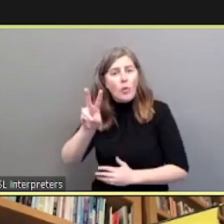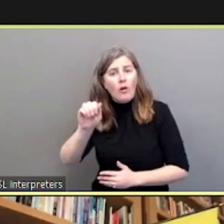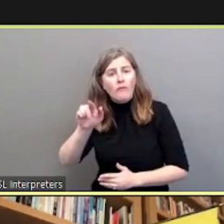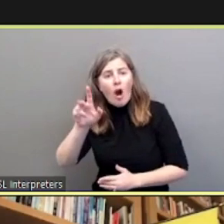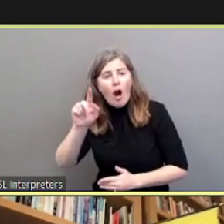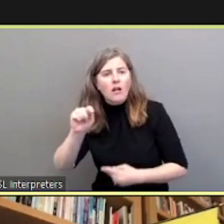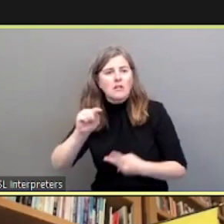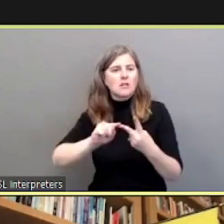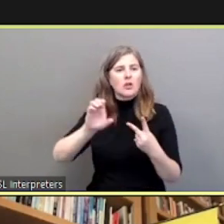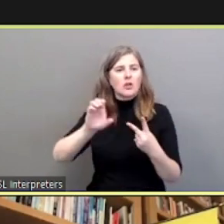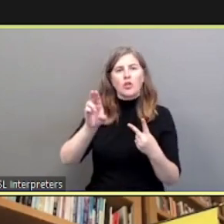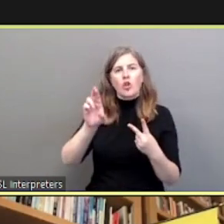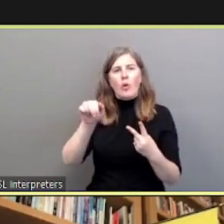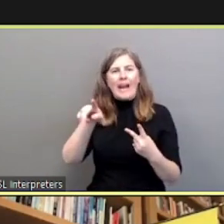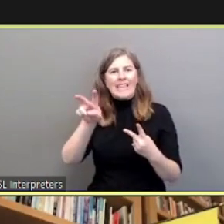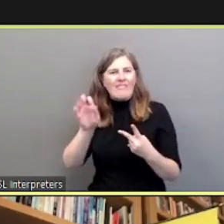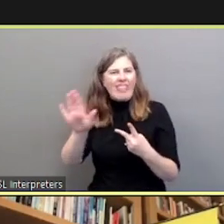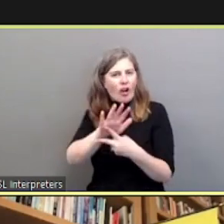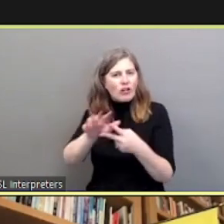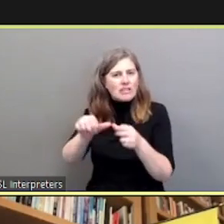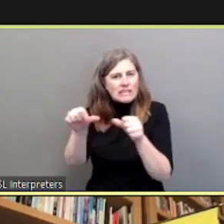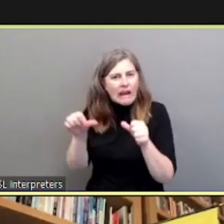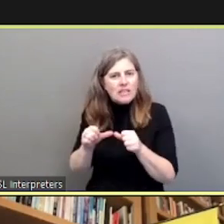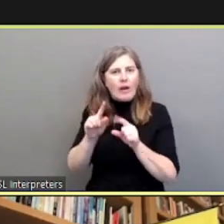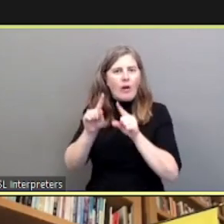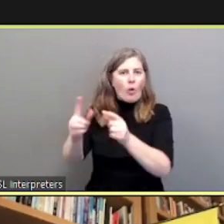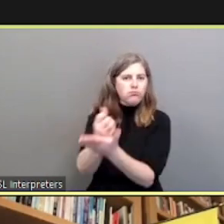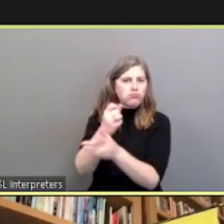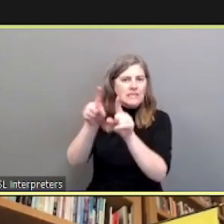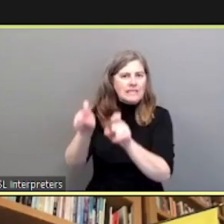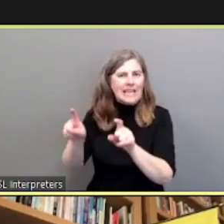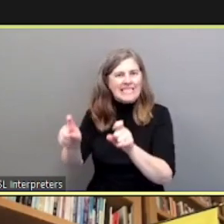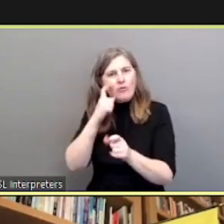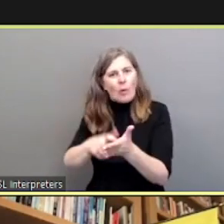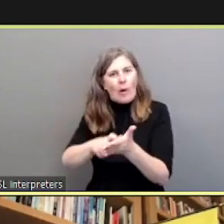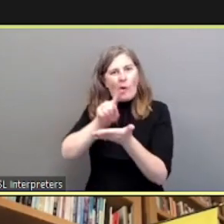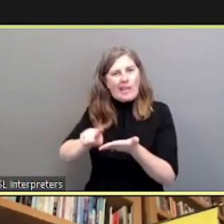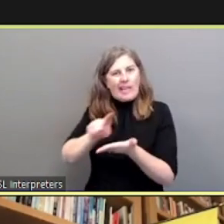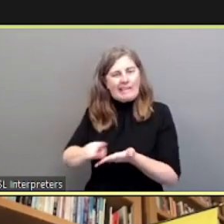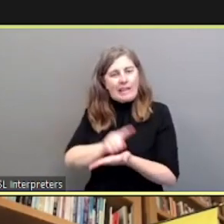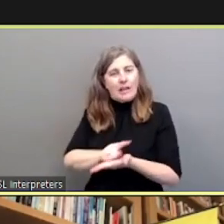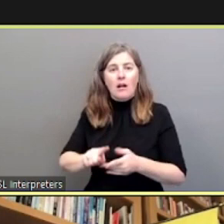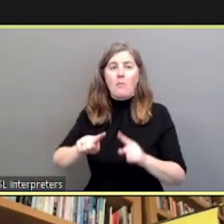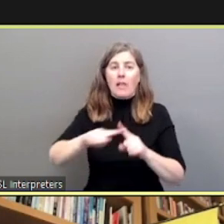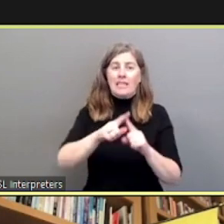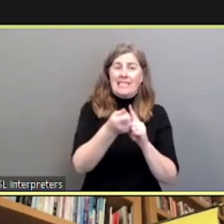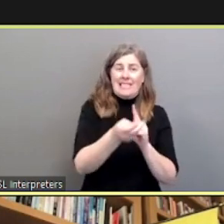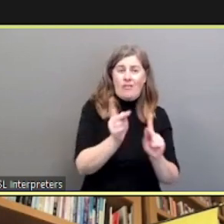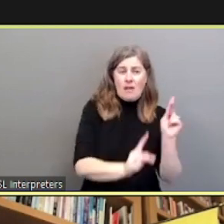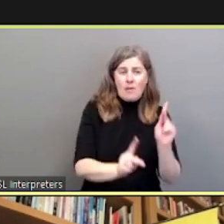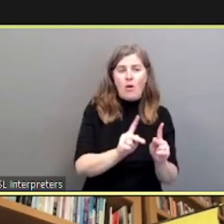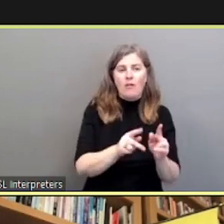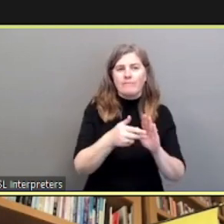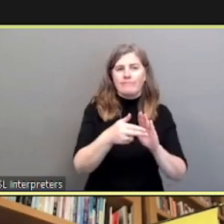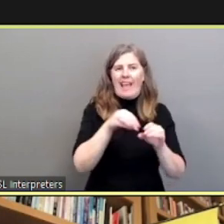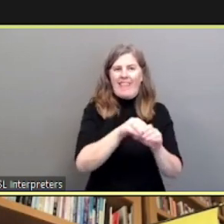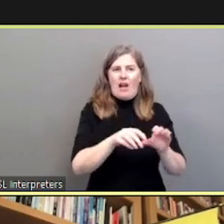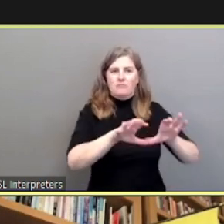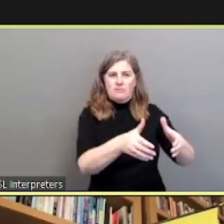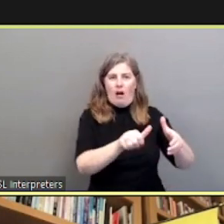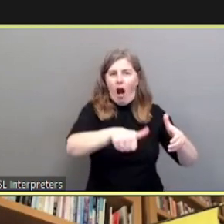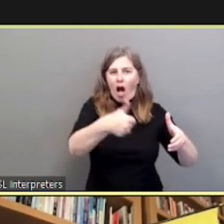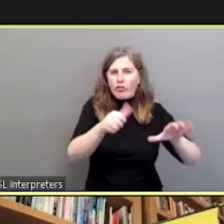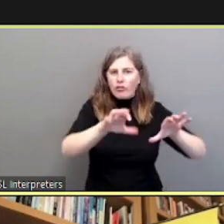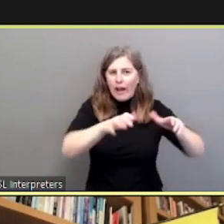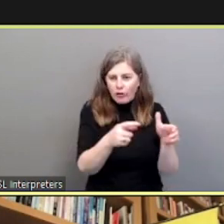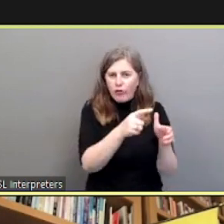Curative site, and numerous people that I already listed in the other category.